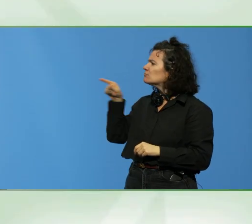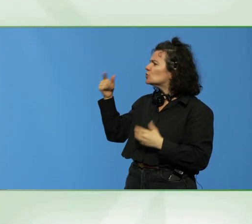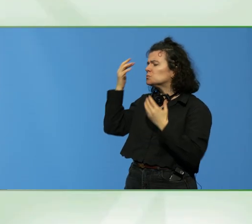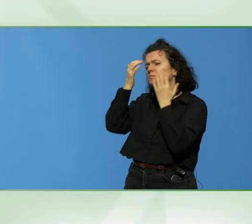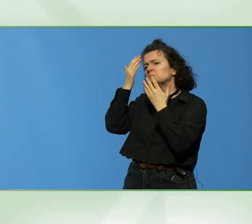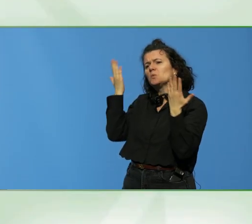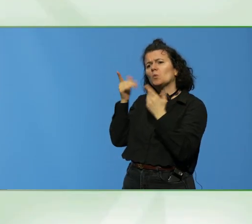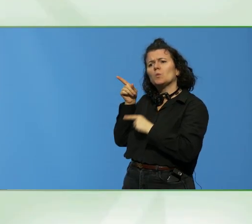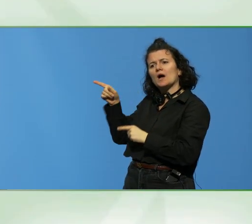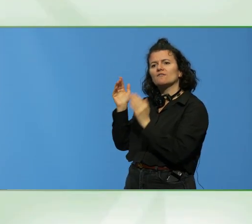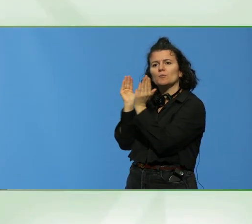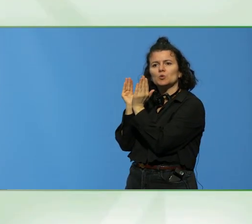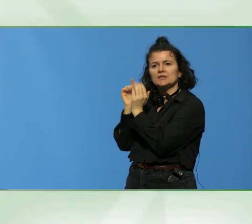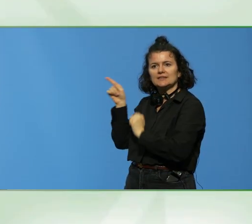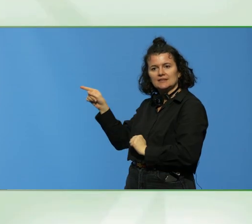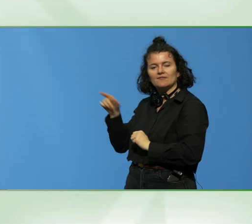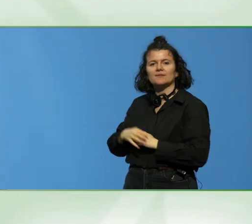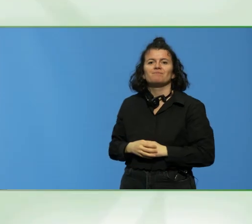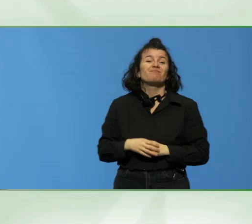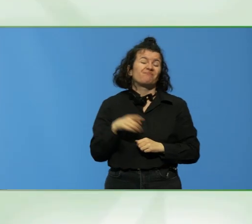question about representation in media.